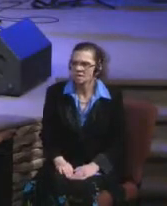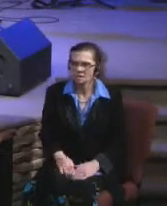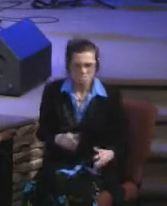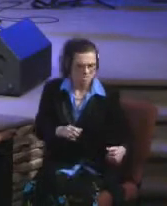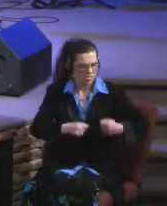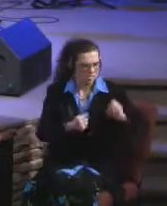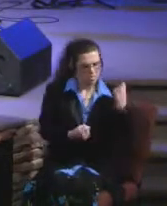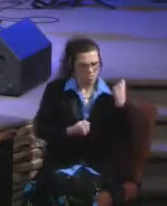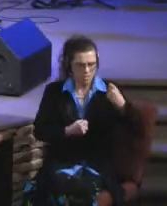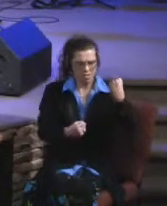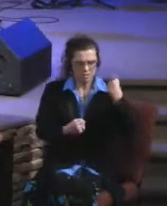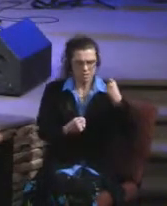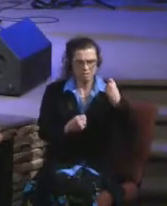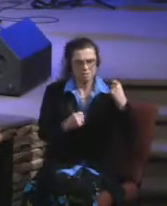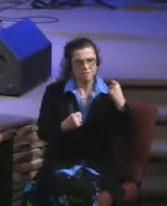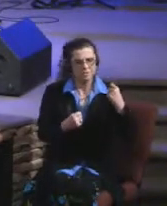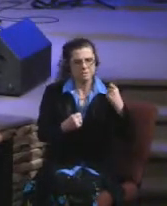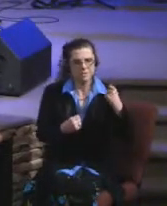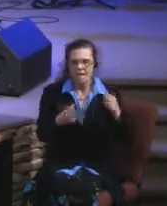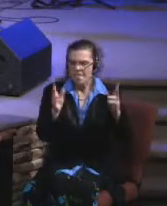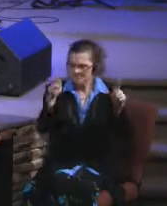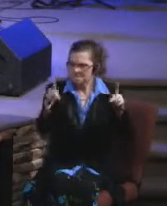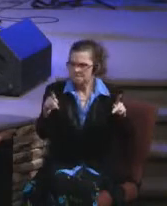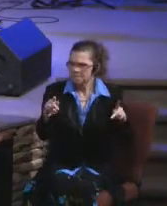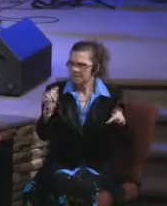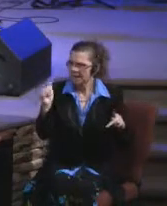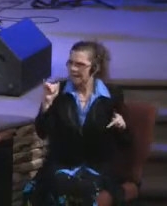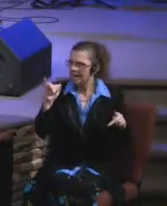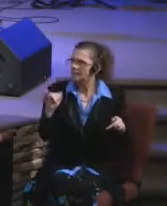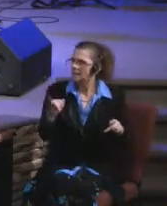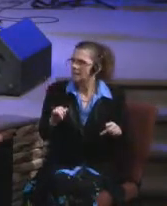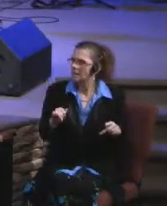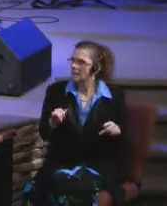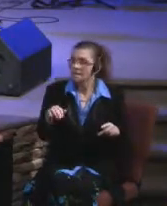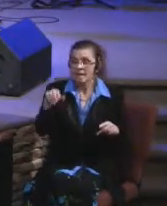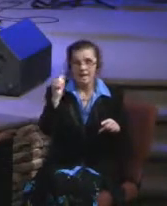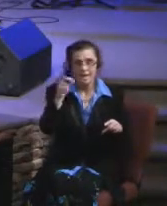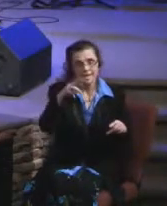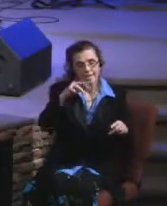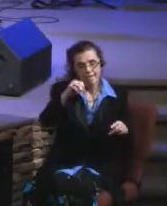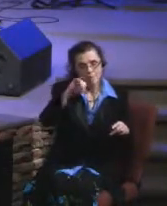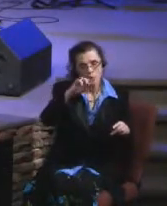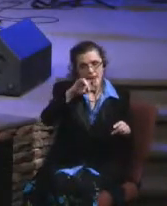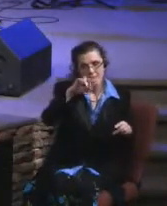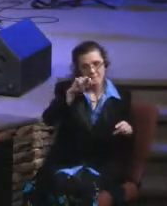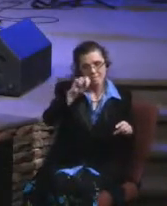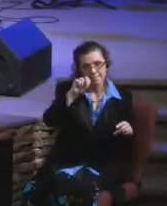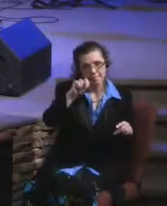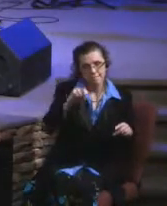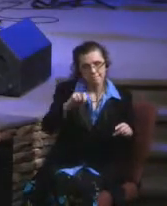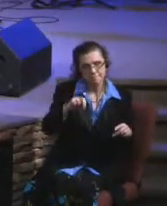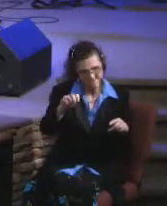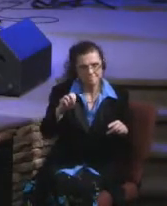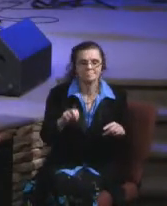building themselves up. And these people in Ai, they're of the Amorites now. They're an